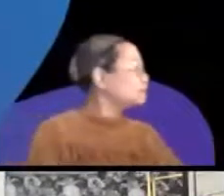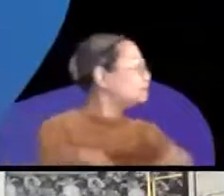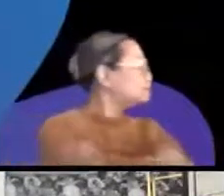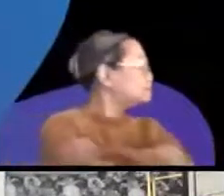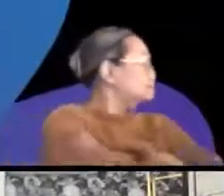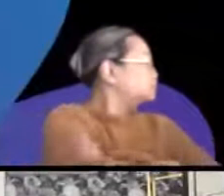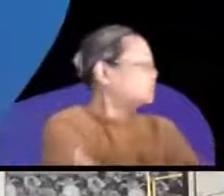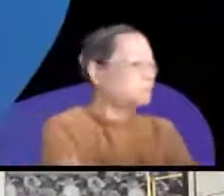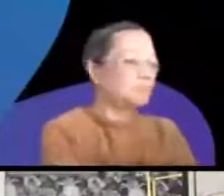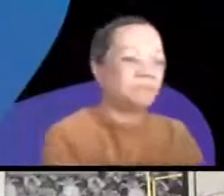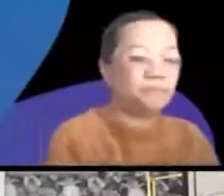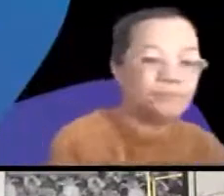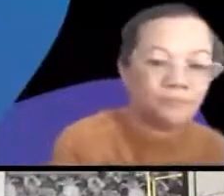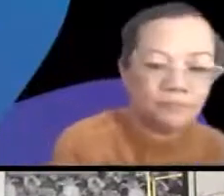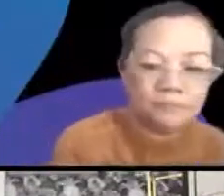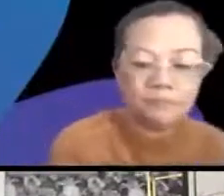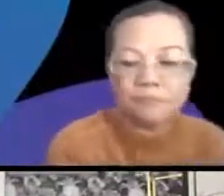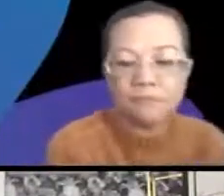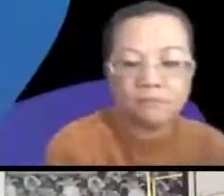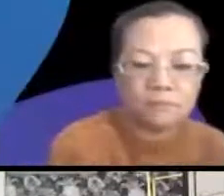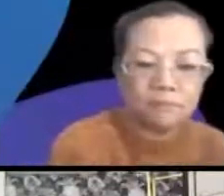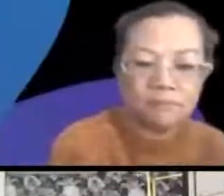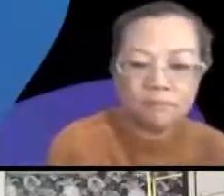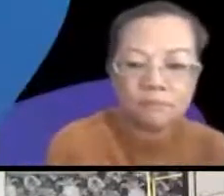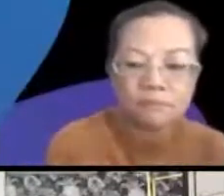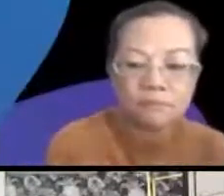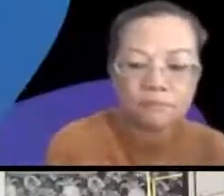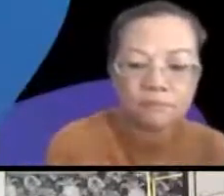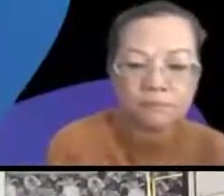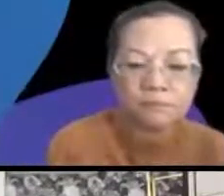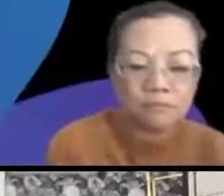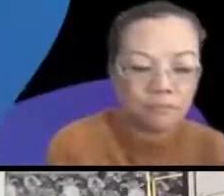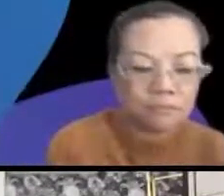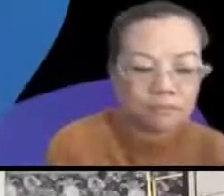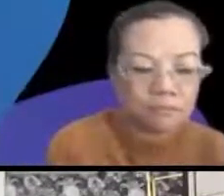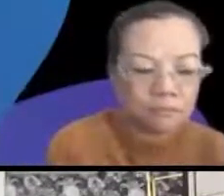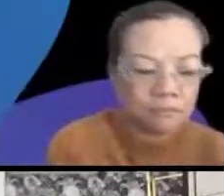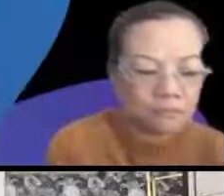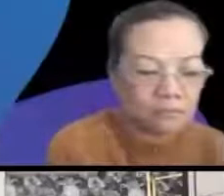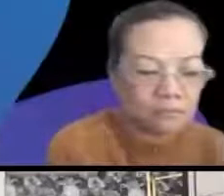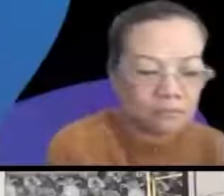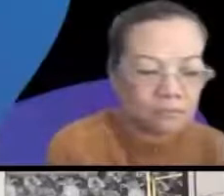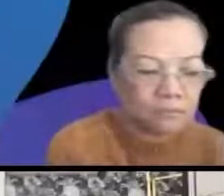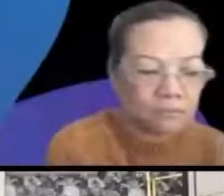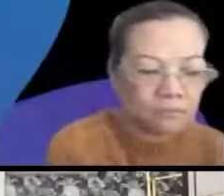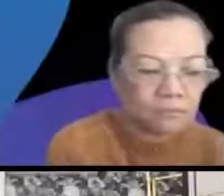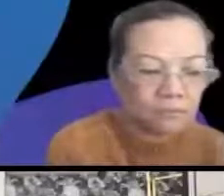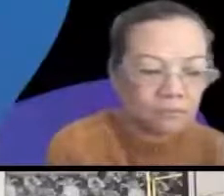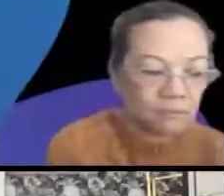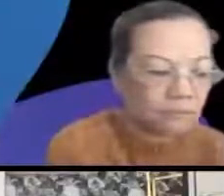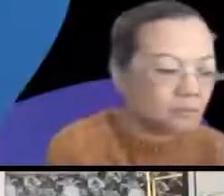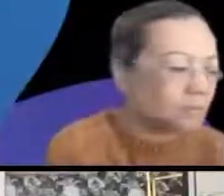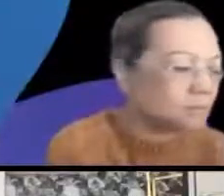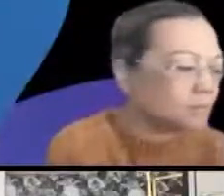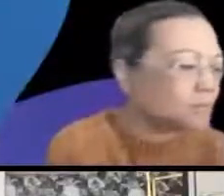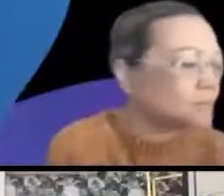what follow-up occurred. And again, as we get to be a larger and larger agency, I think it's very important that we stay on top of these types